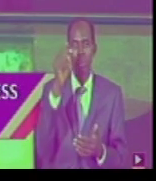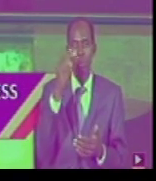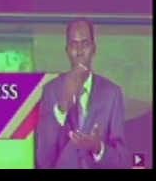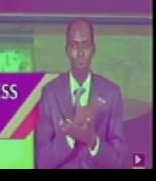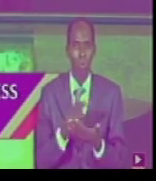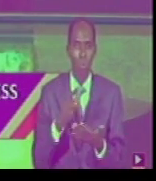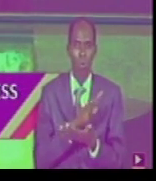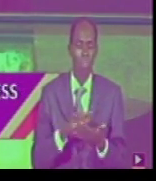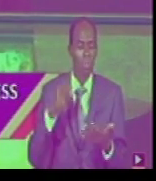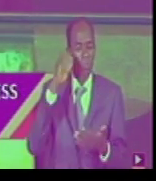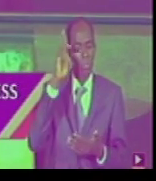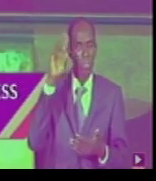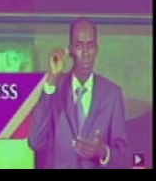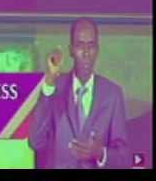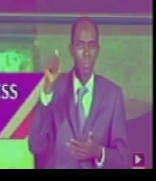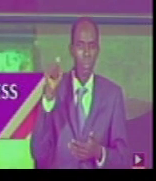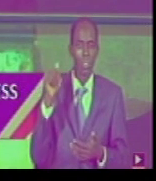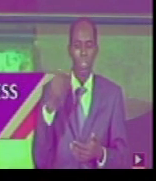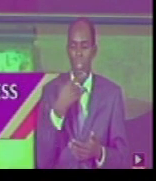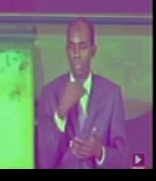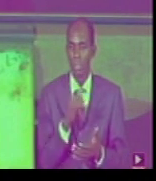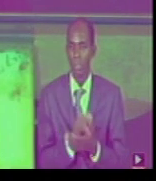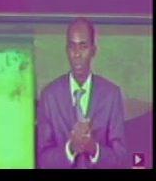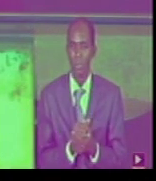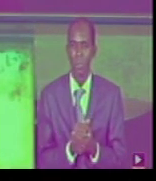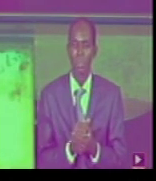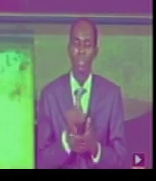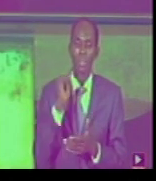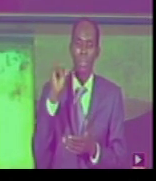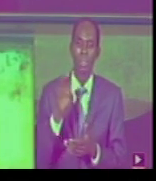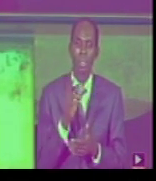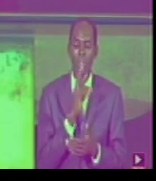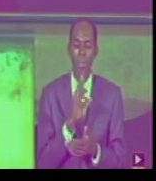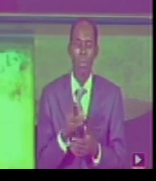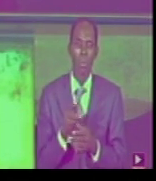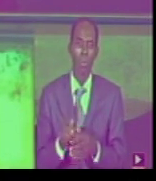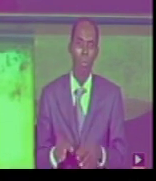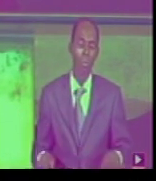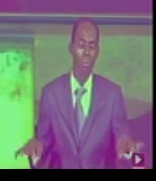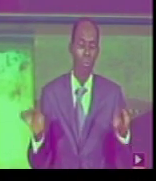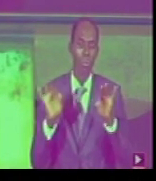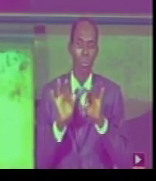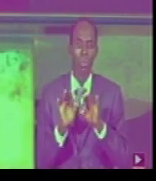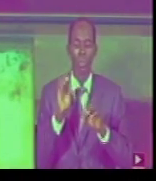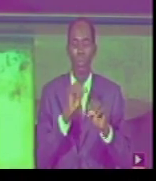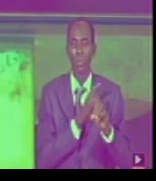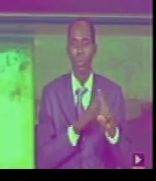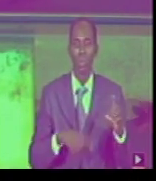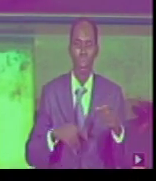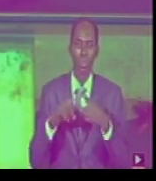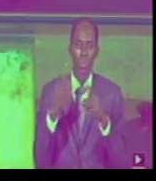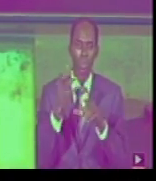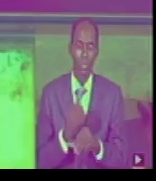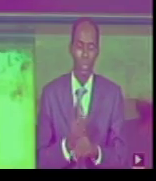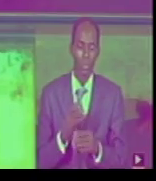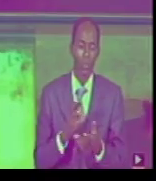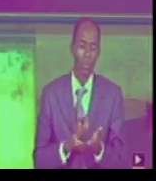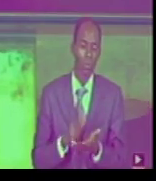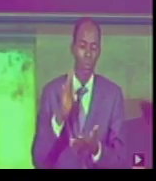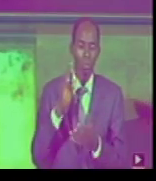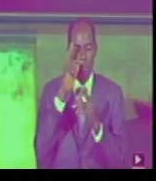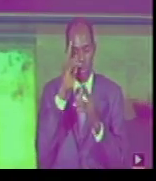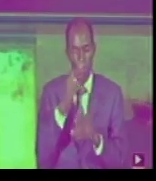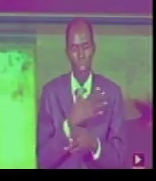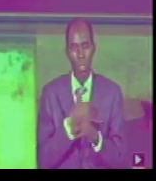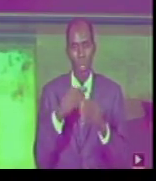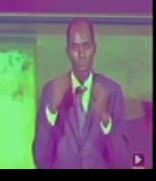11. Thou art worthy, O Lord, to receive glory and honor and power. For thou